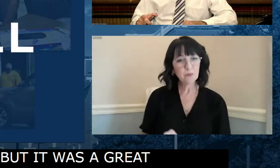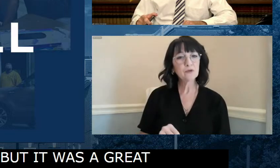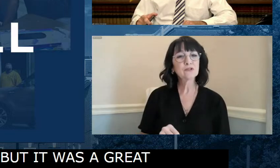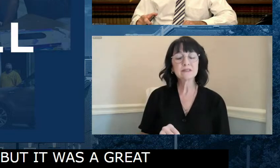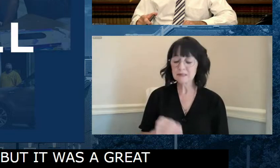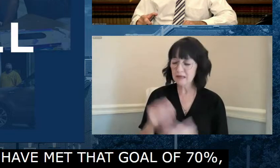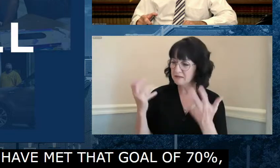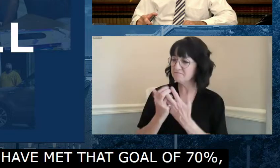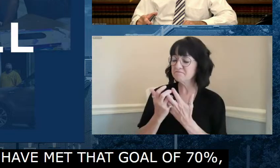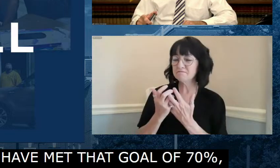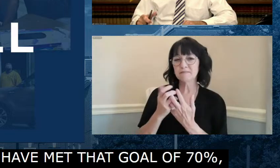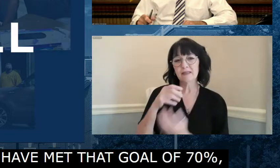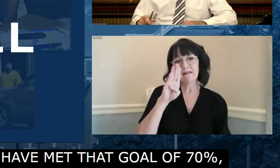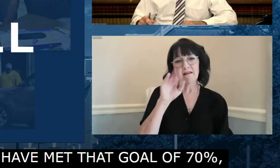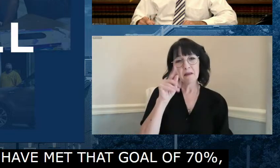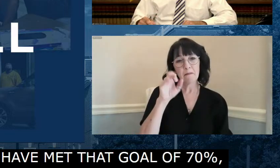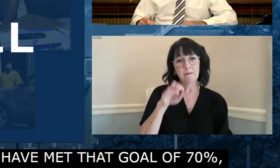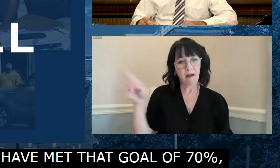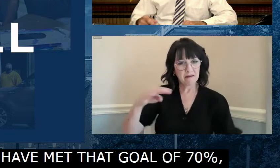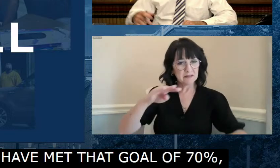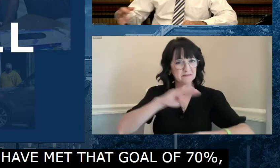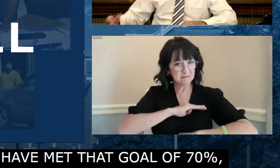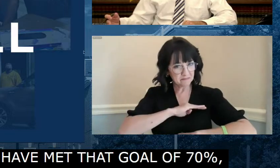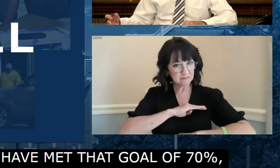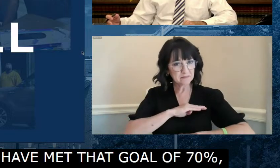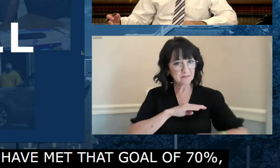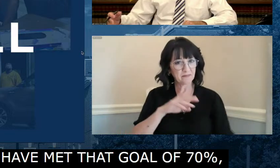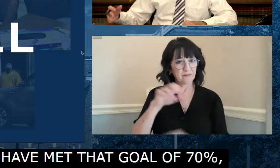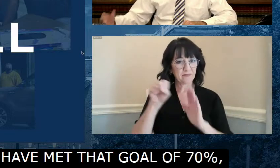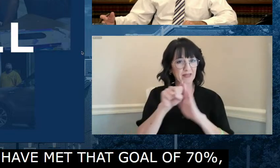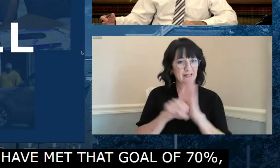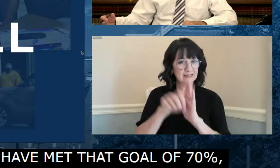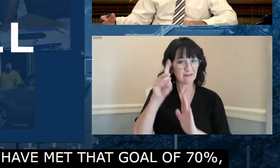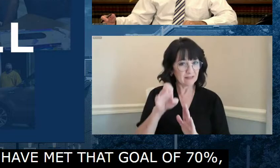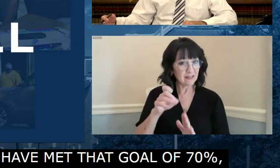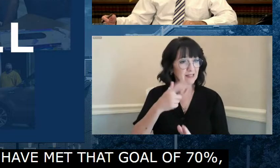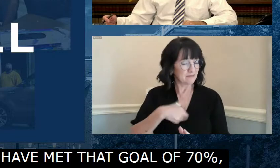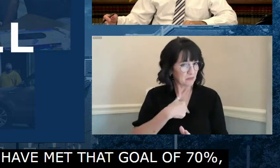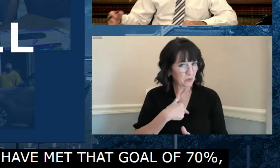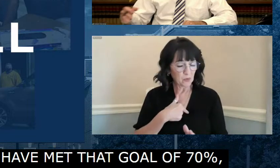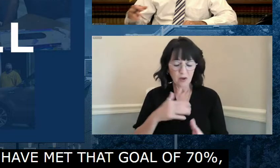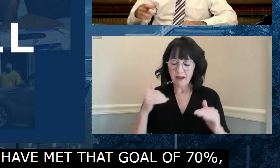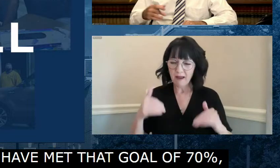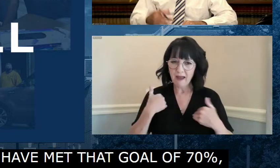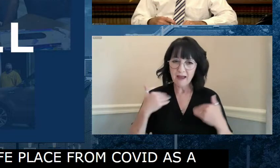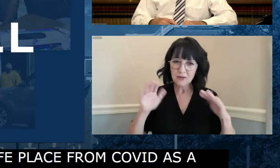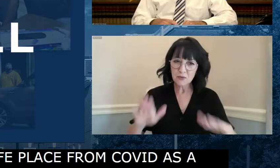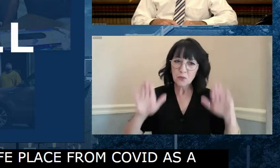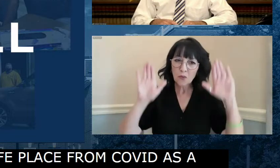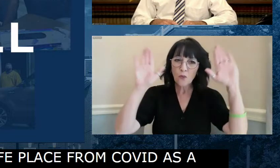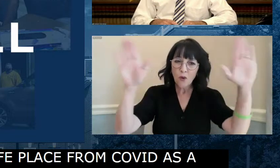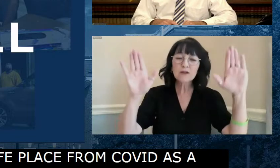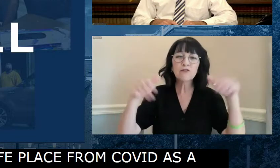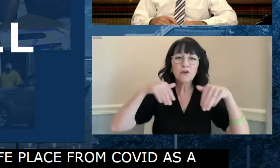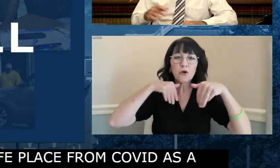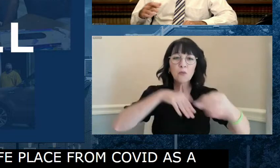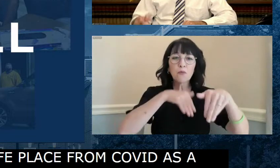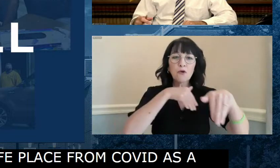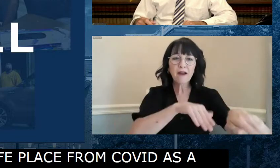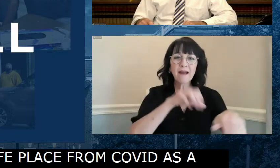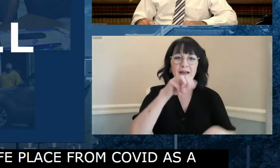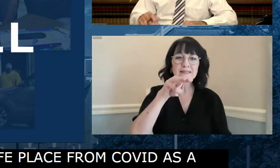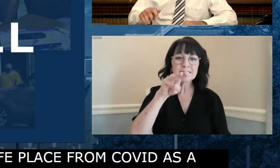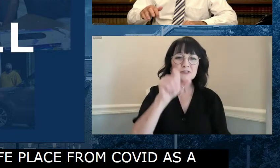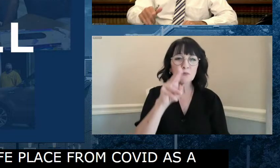from COVID-19 as a result of that. We did have parades. We had a great parade in Smyrna in the morning on Saturday,